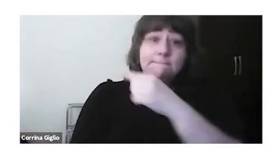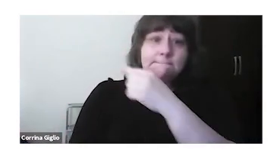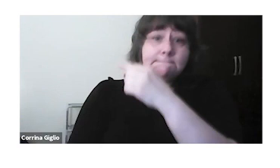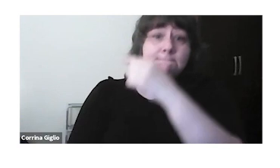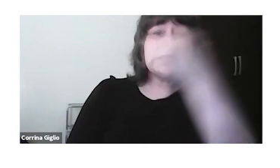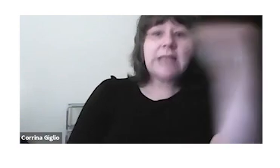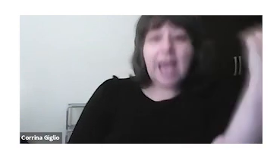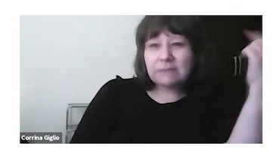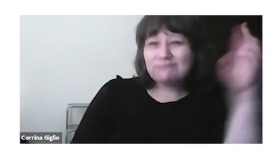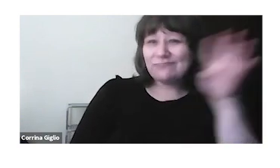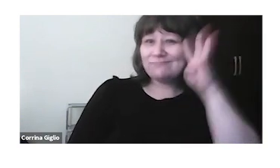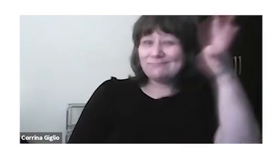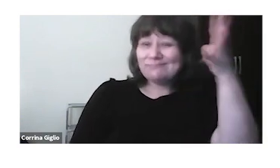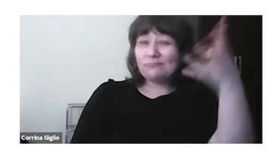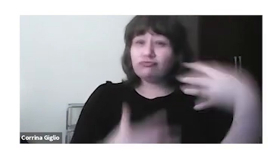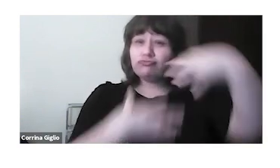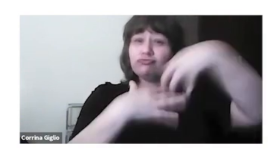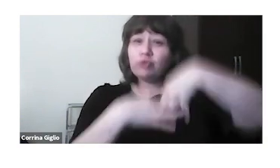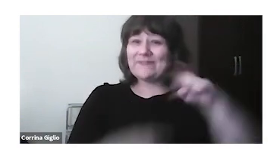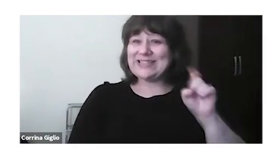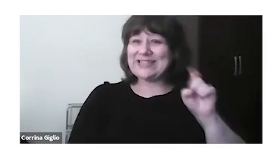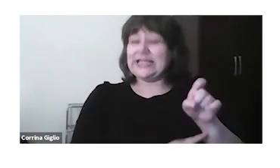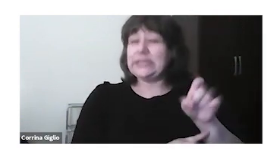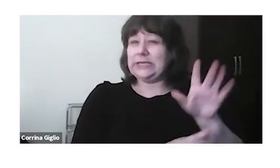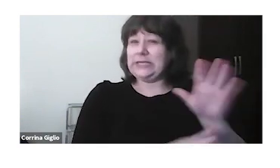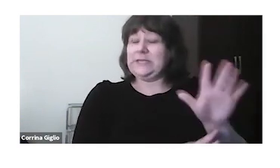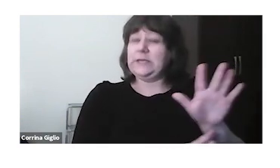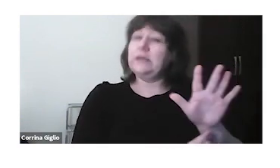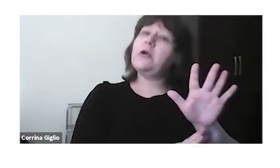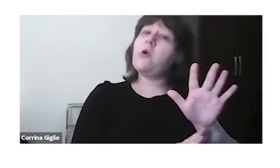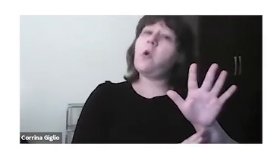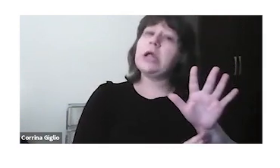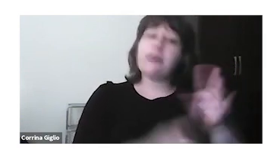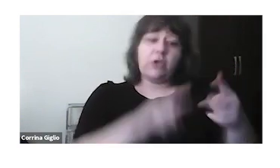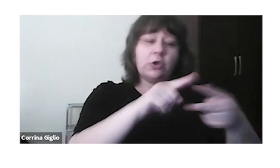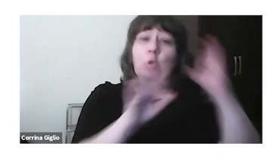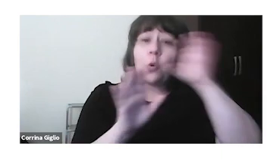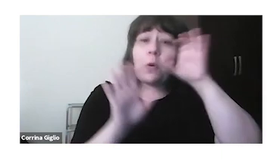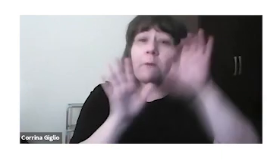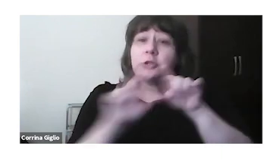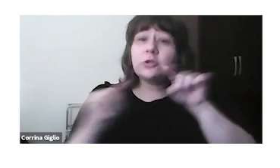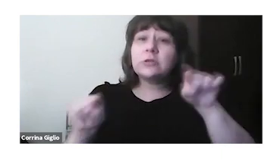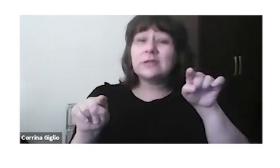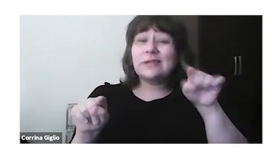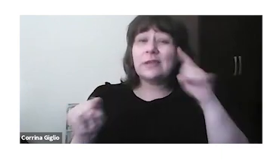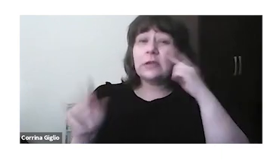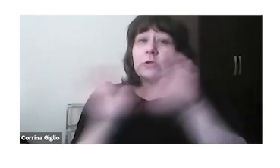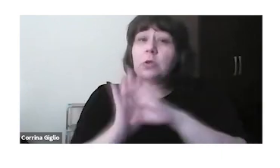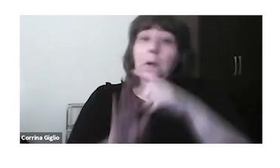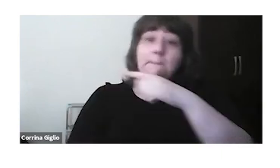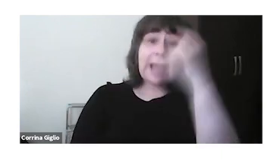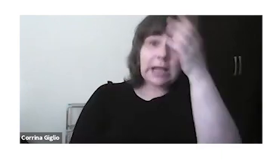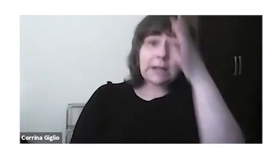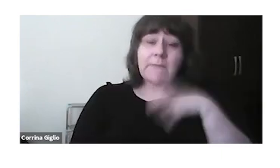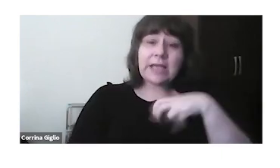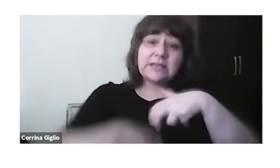rooted in necessity. And so there are two images on the slide. There's, a Black